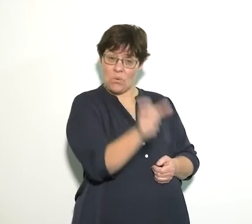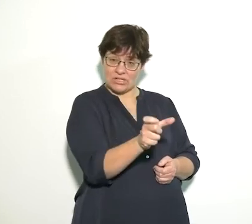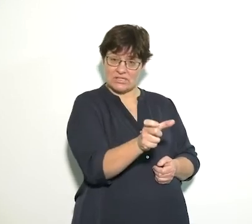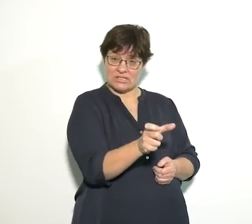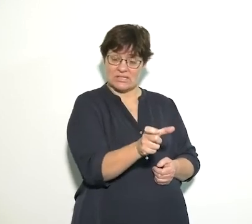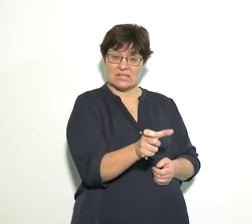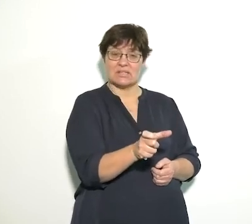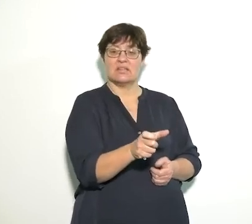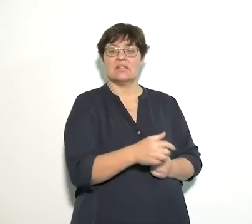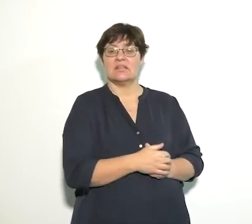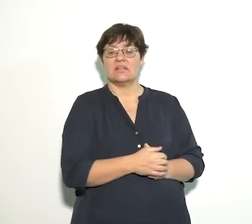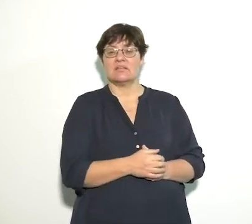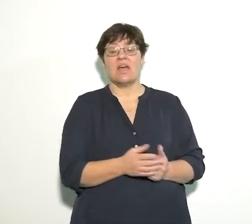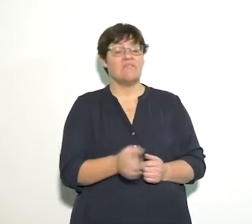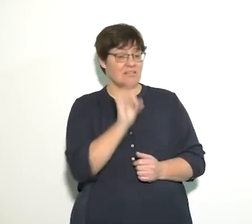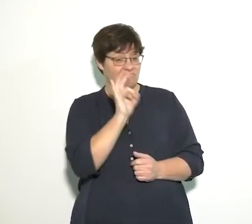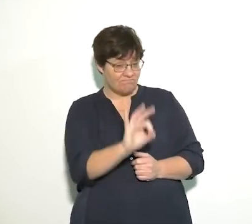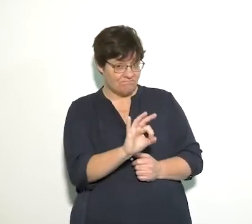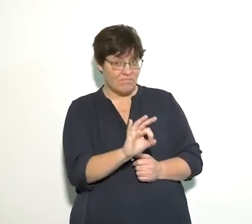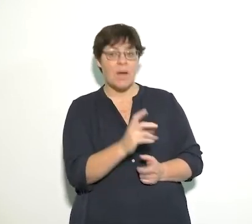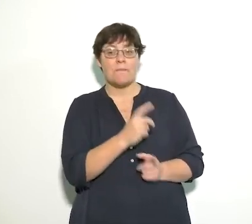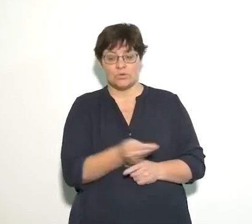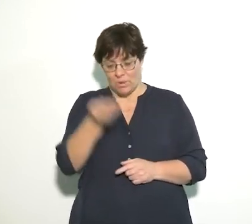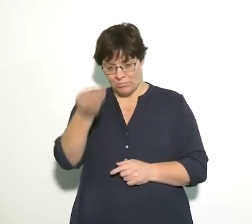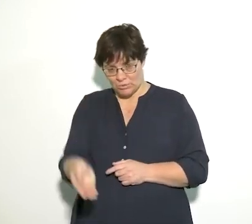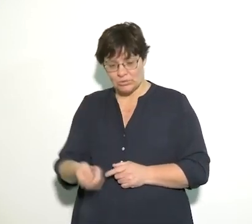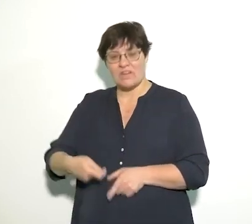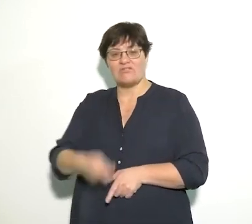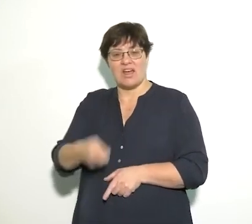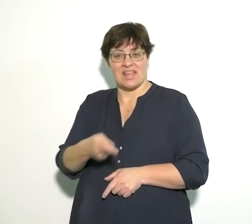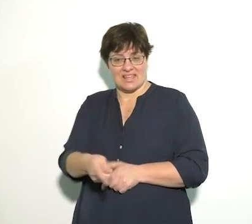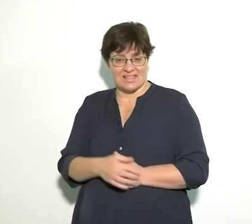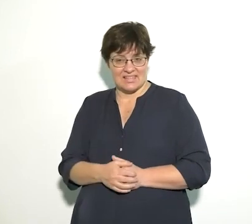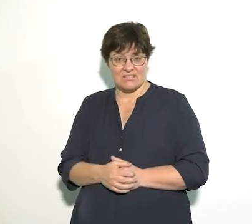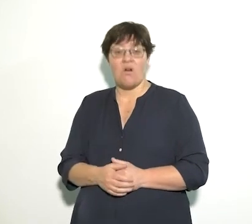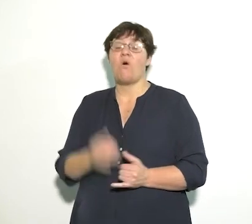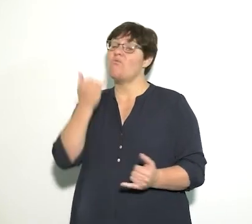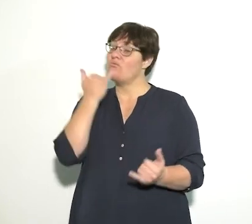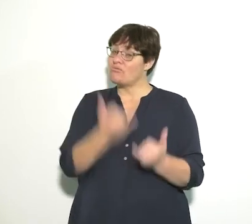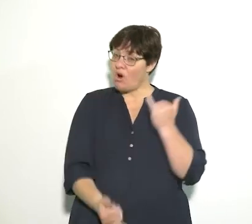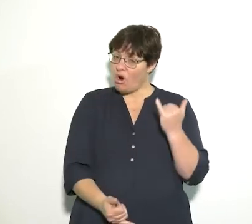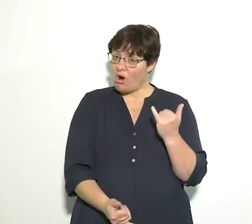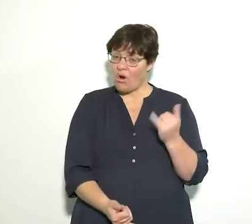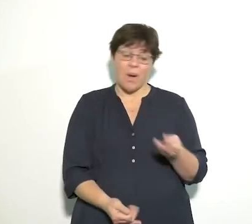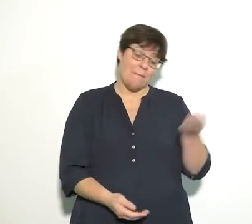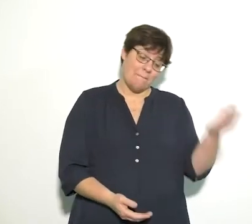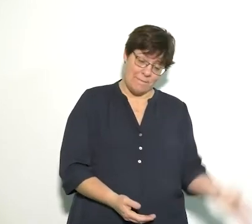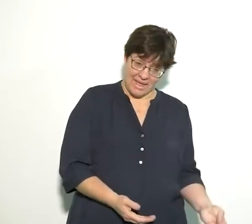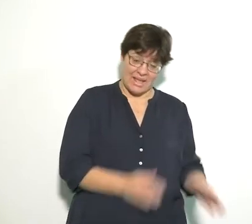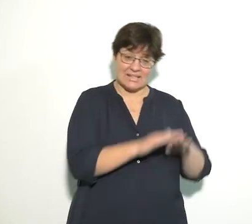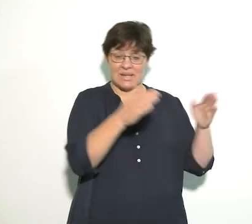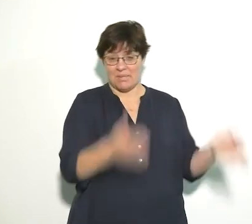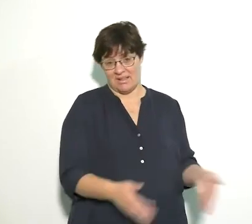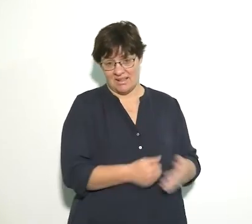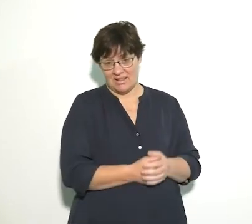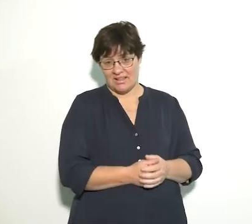the word is, said. If they say it correctly, they get to put it on the frying pan. If they say it incorrectly, they put it back